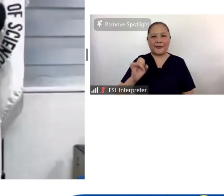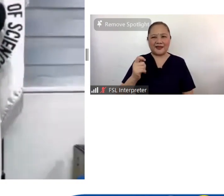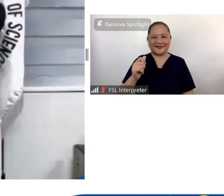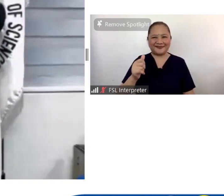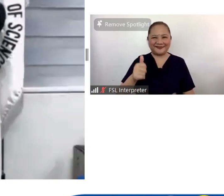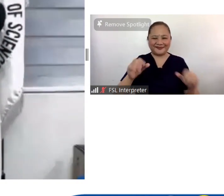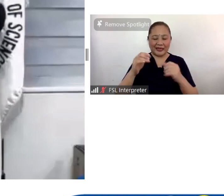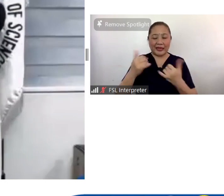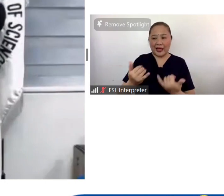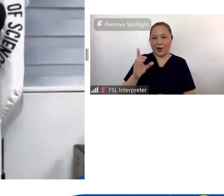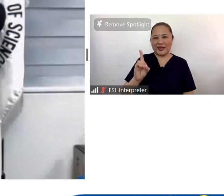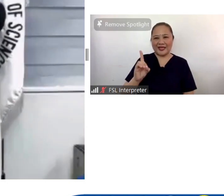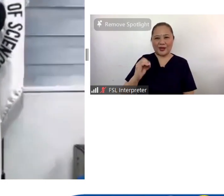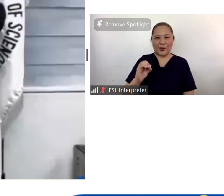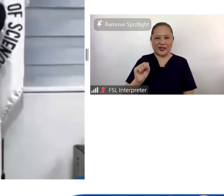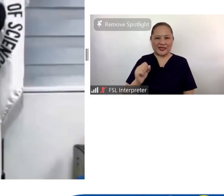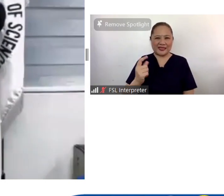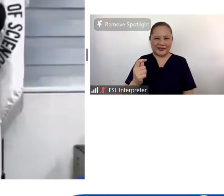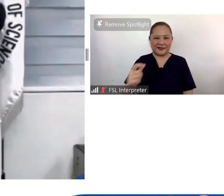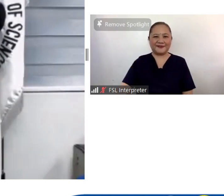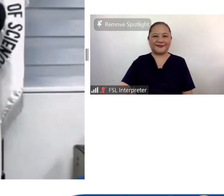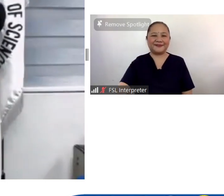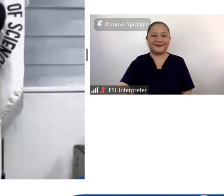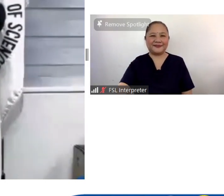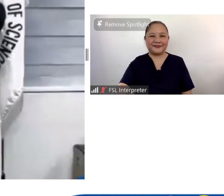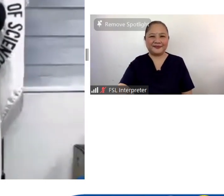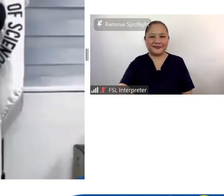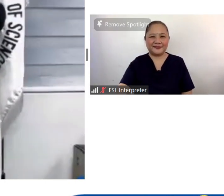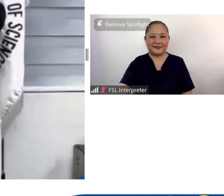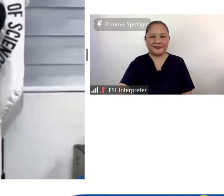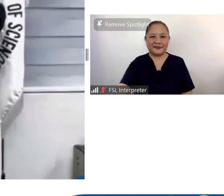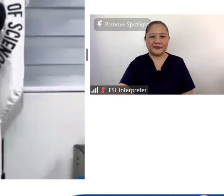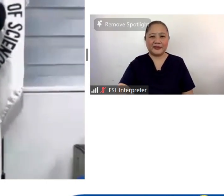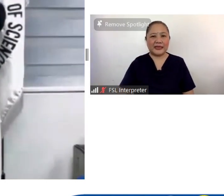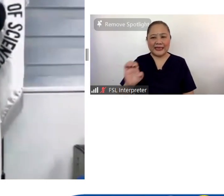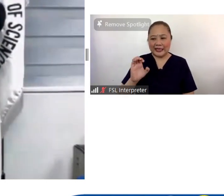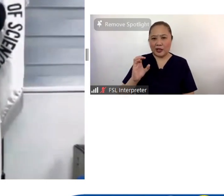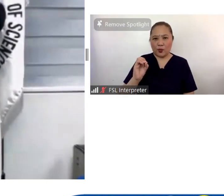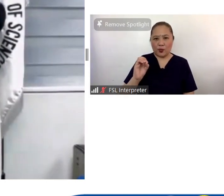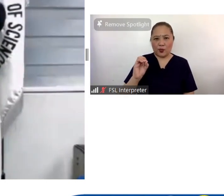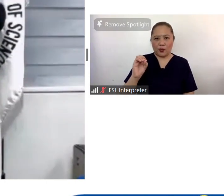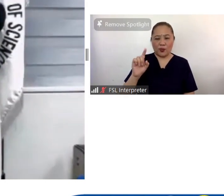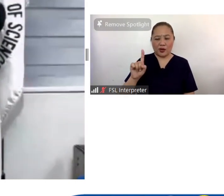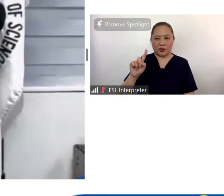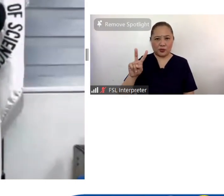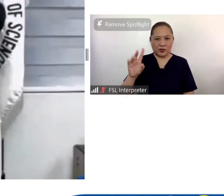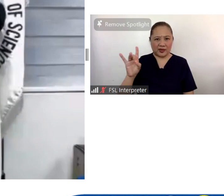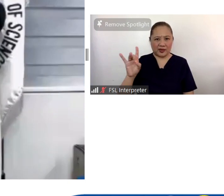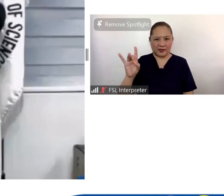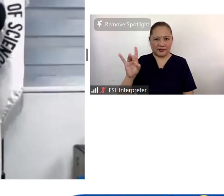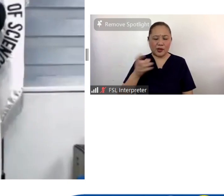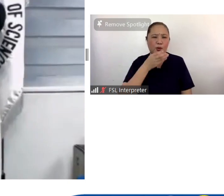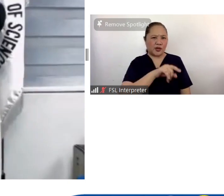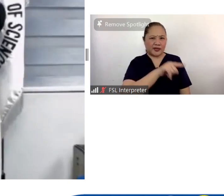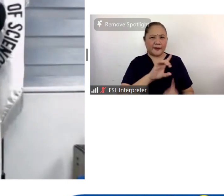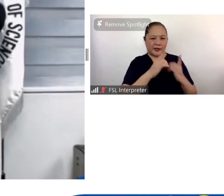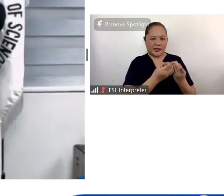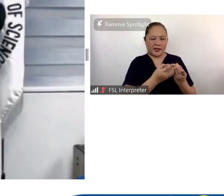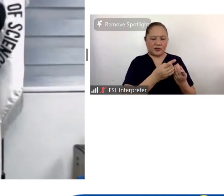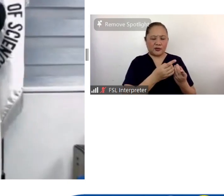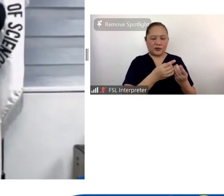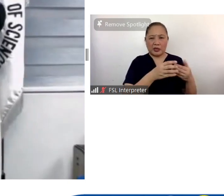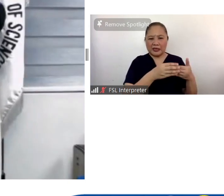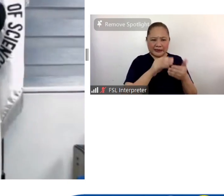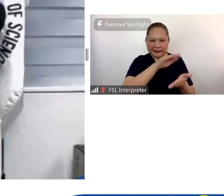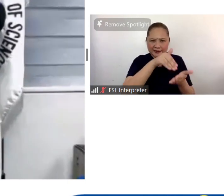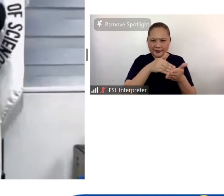present DOST. EO 128 mandates the department to provide central direction,